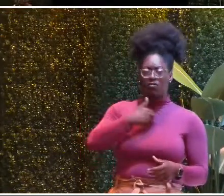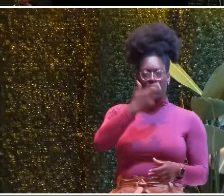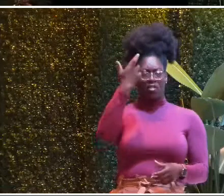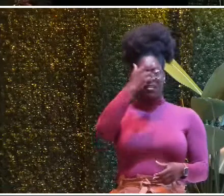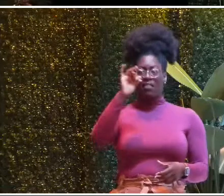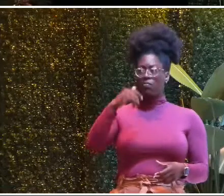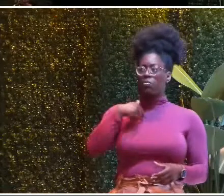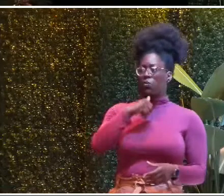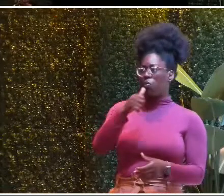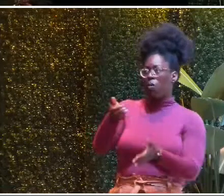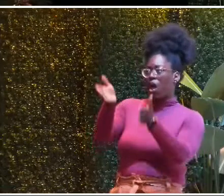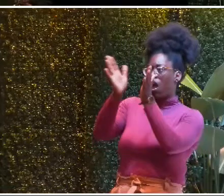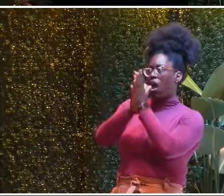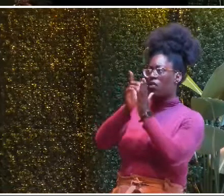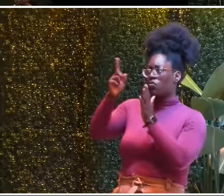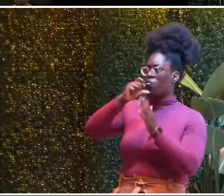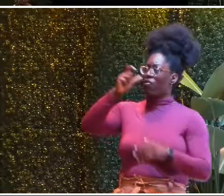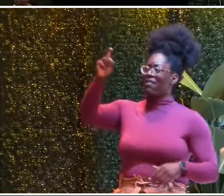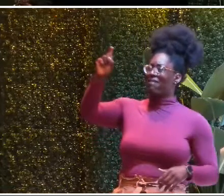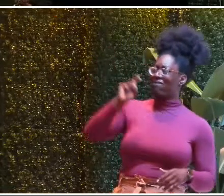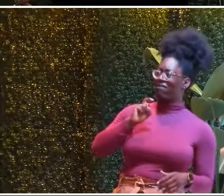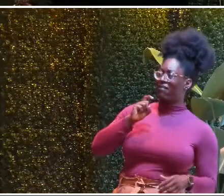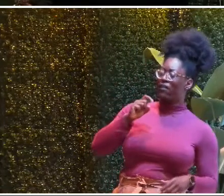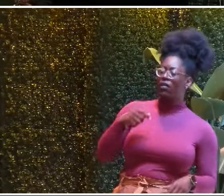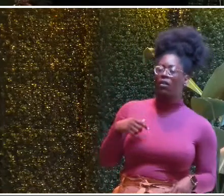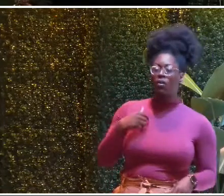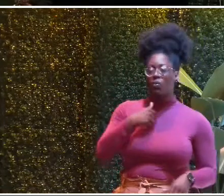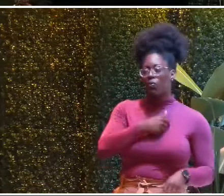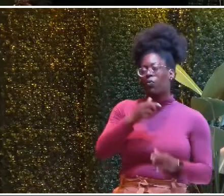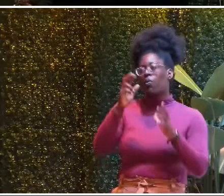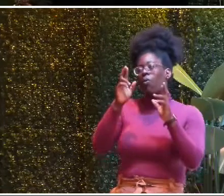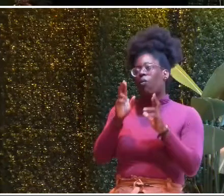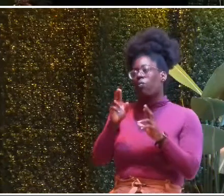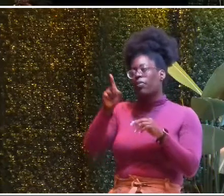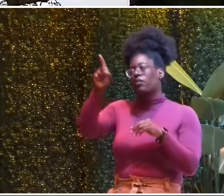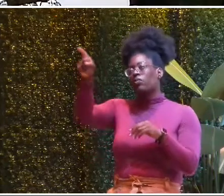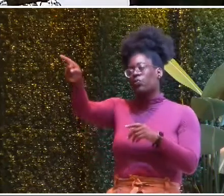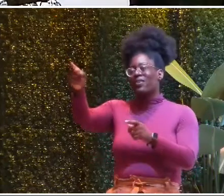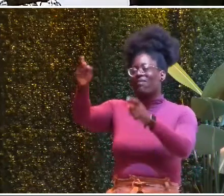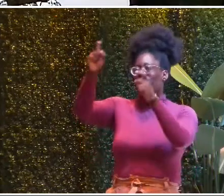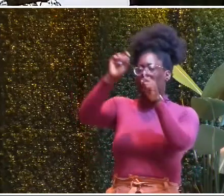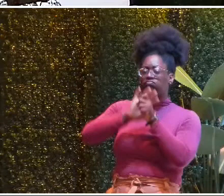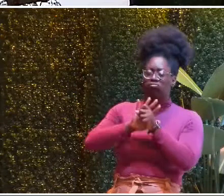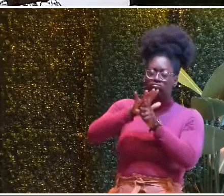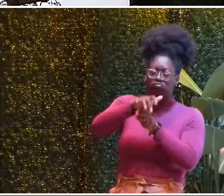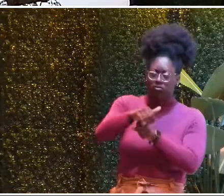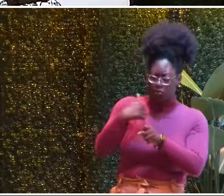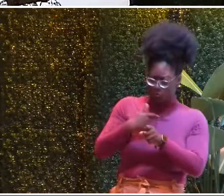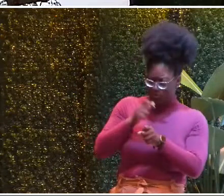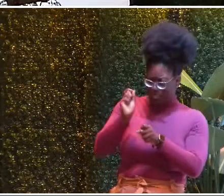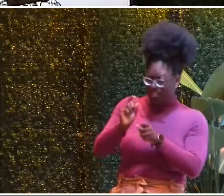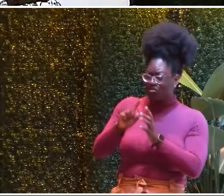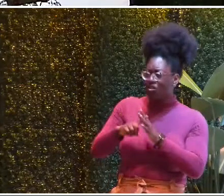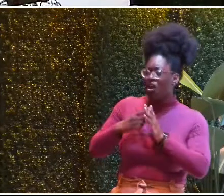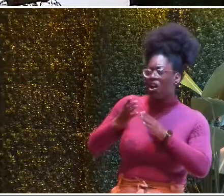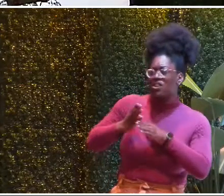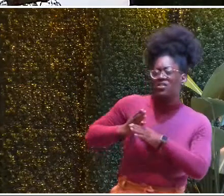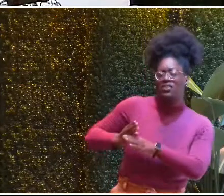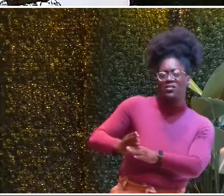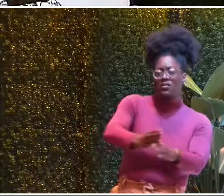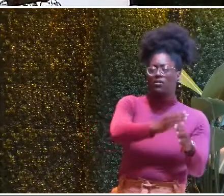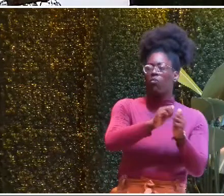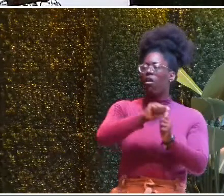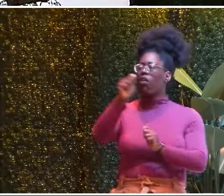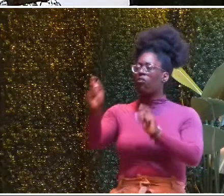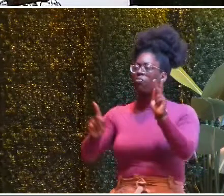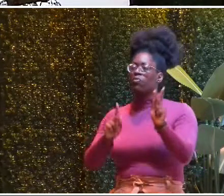Father God, that you rain down a rainpower, overflow, Father God, that we will be able to share with others, continue to strengthen us, continue to